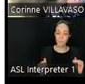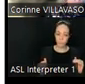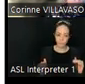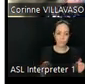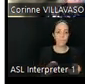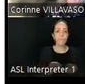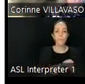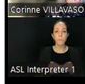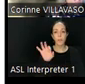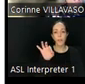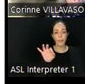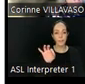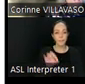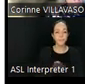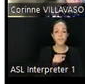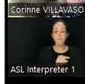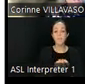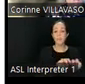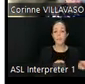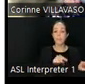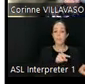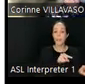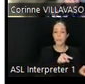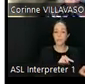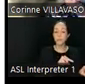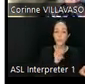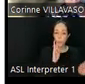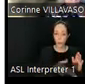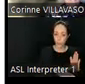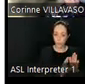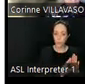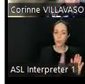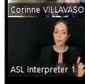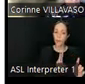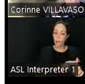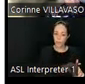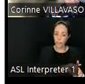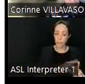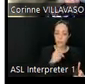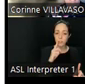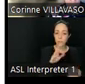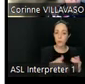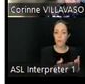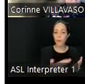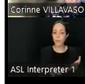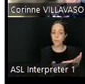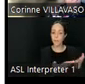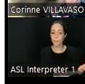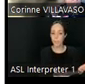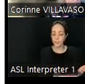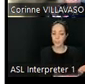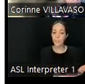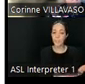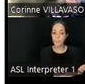good. Number nine, council shall review applications of nominees to the committee